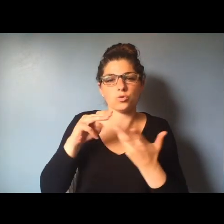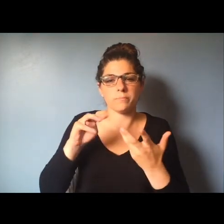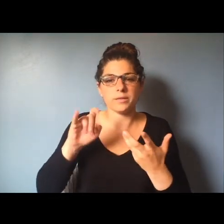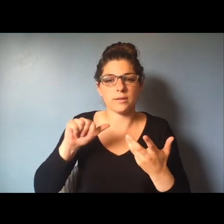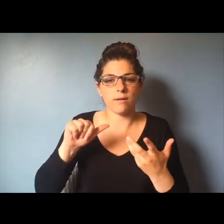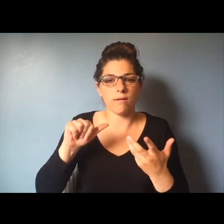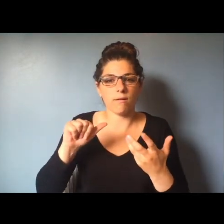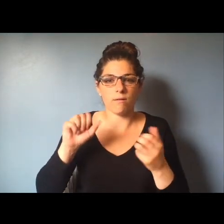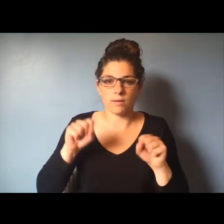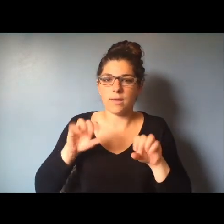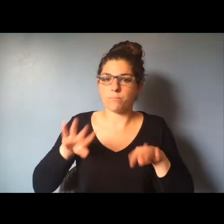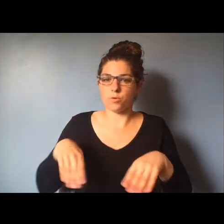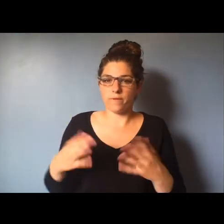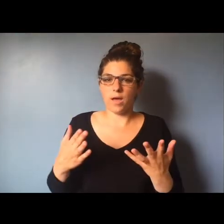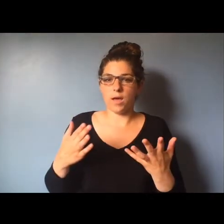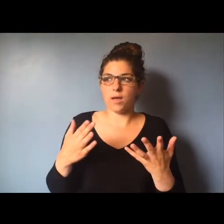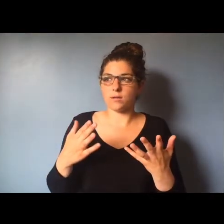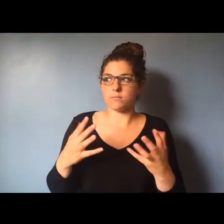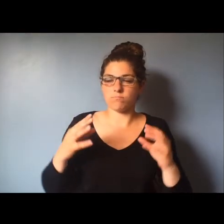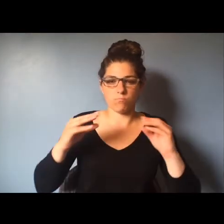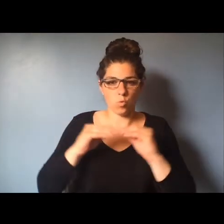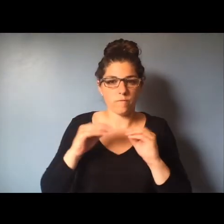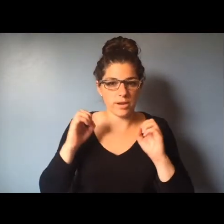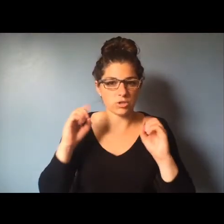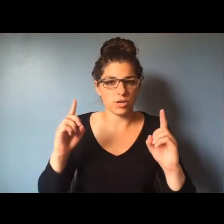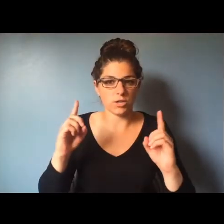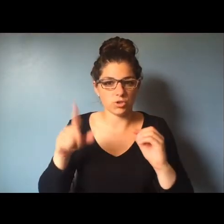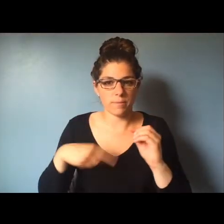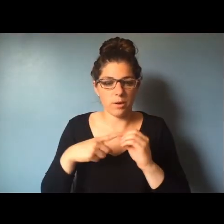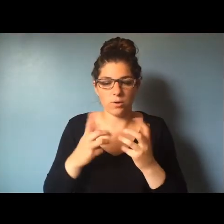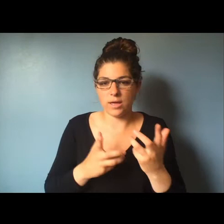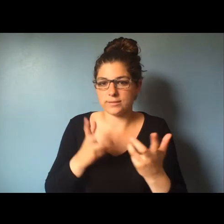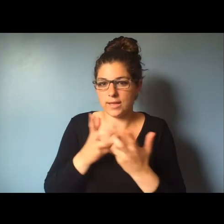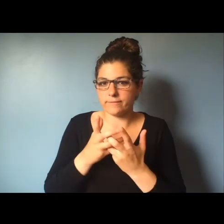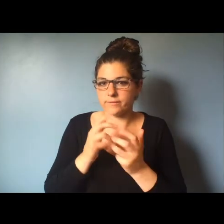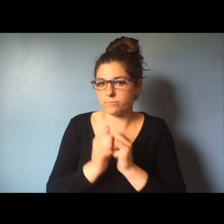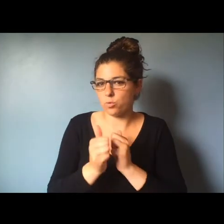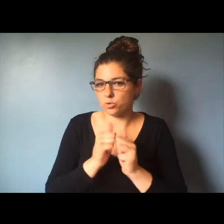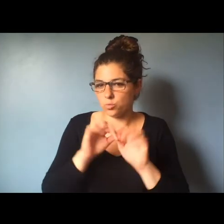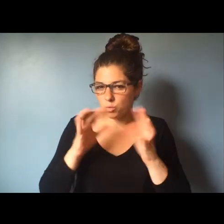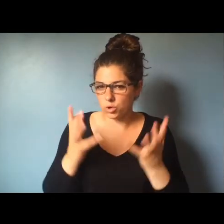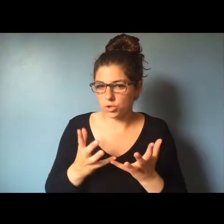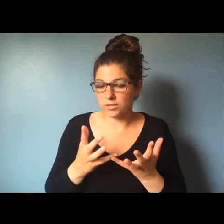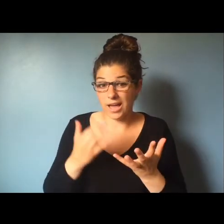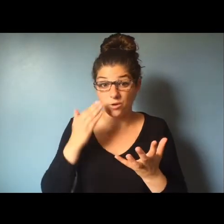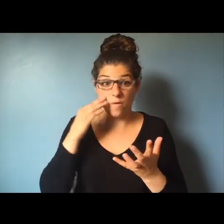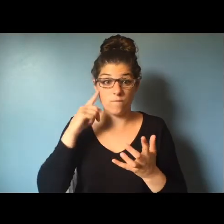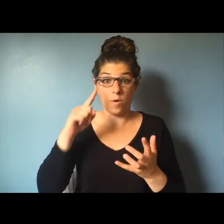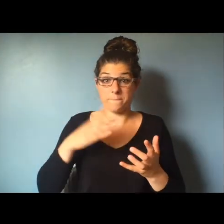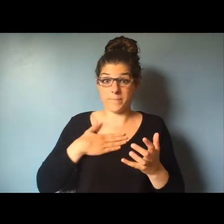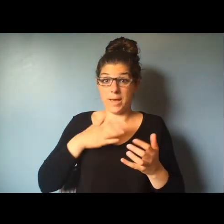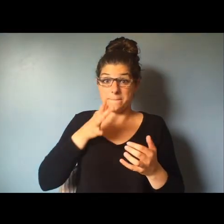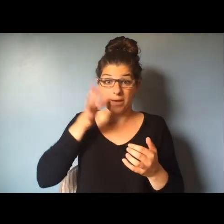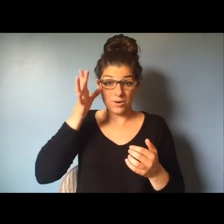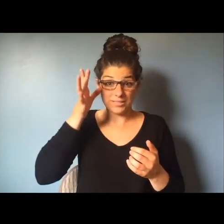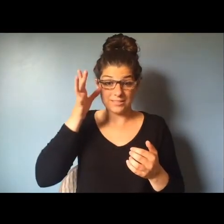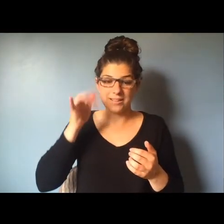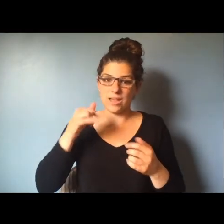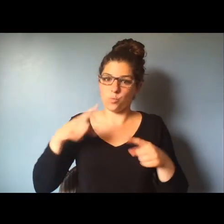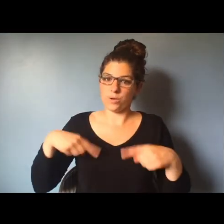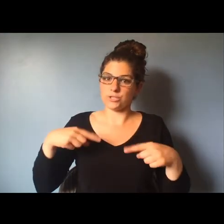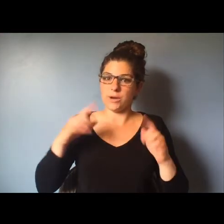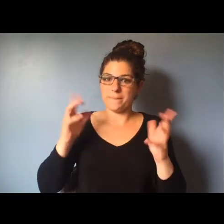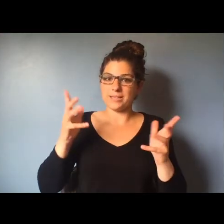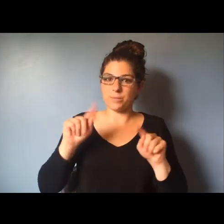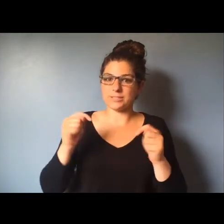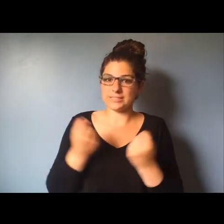of provide a little bit more of an education about the adaptive sports world. I know that for my parents, even though that wheelchair basketball